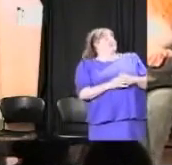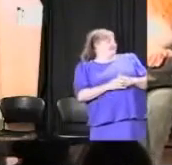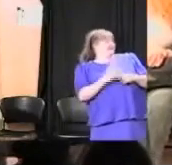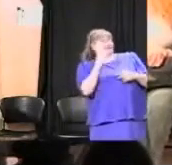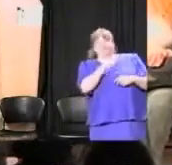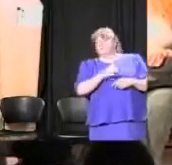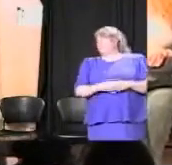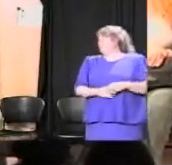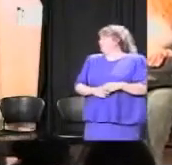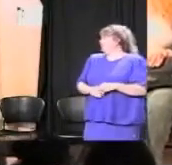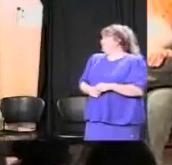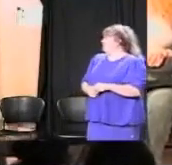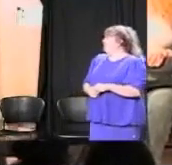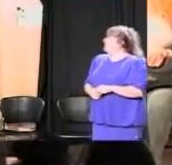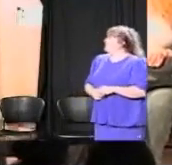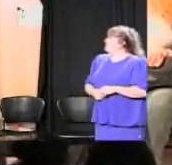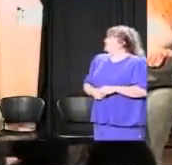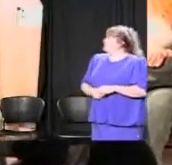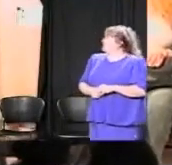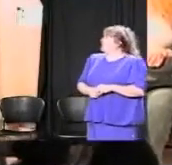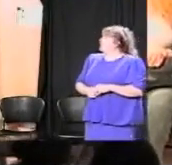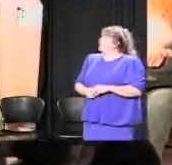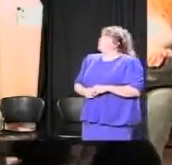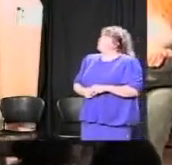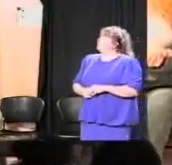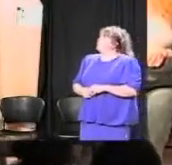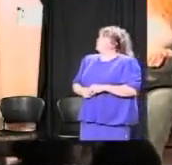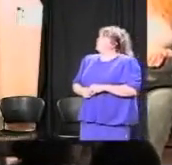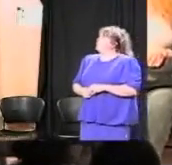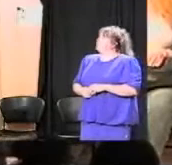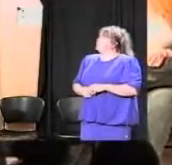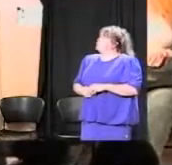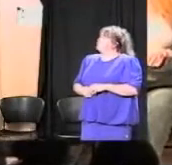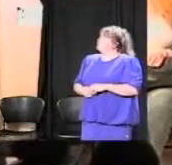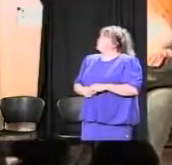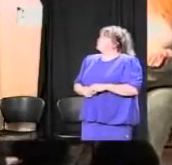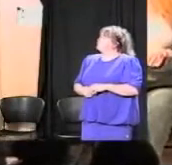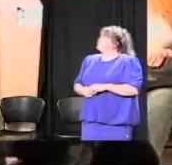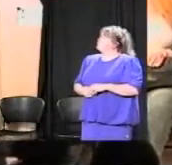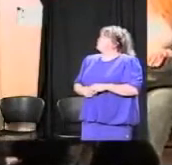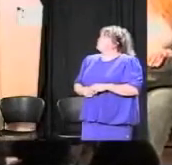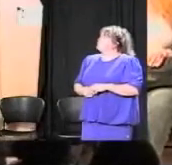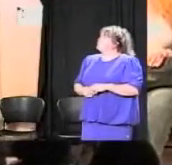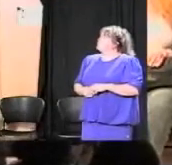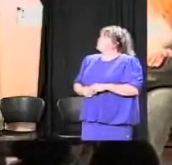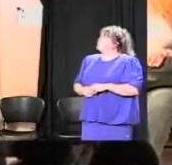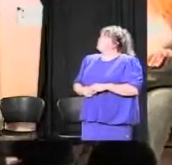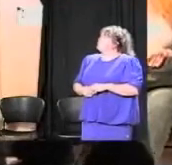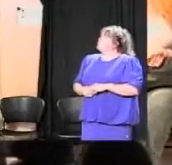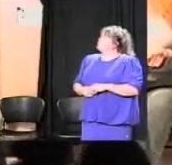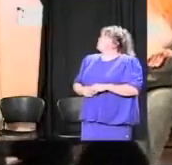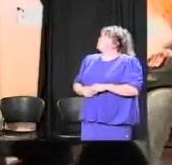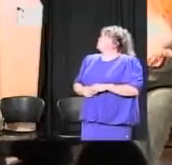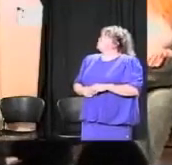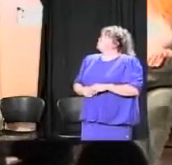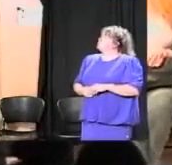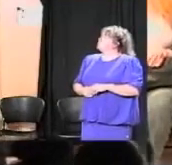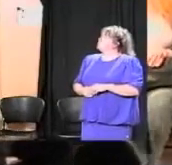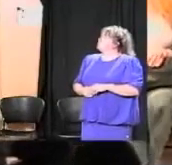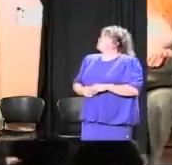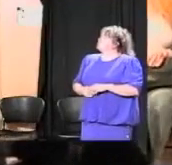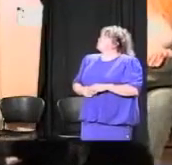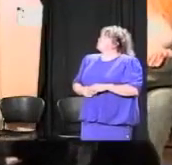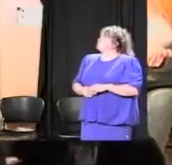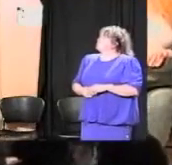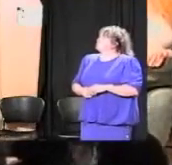View when male guards were recruited to provide positive masculine role models for the attending girls. What's